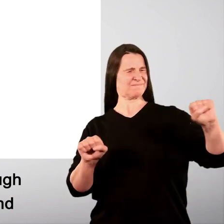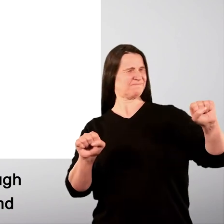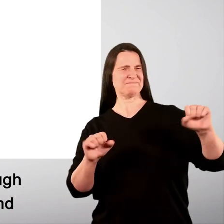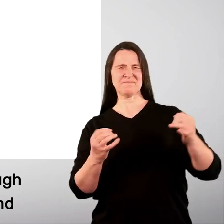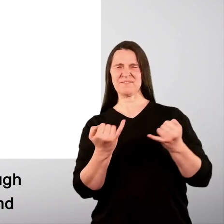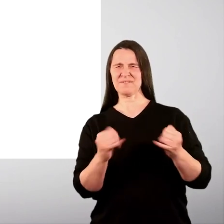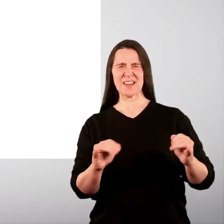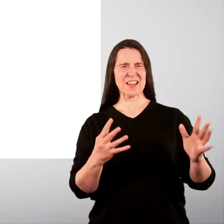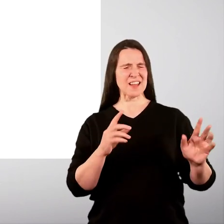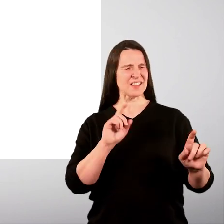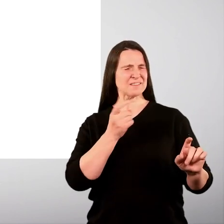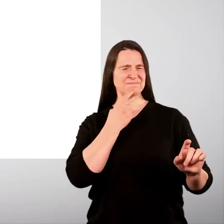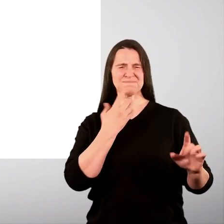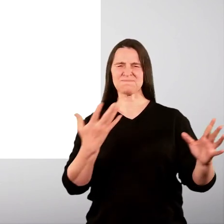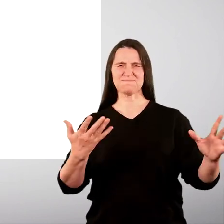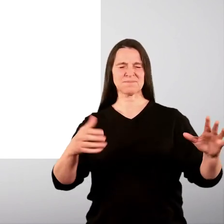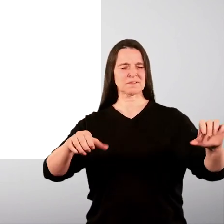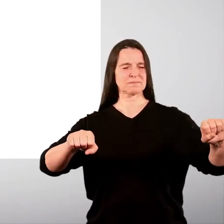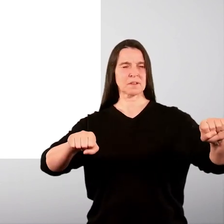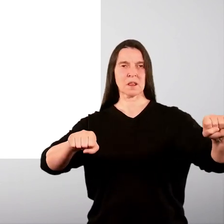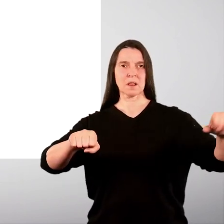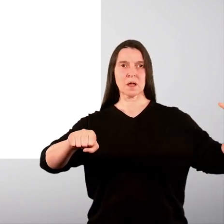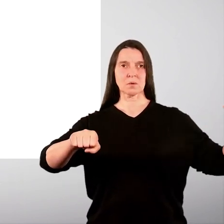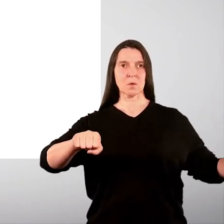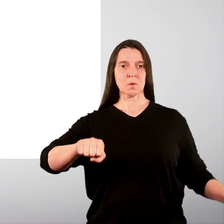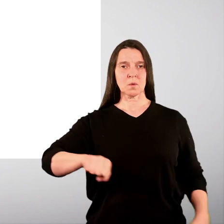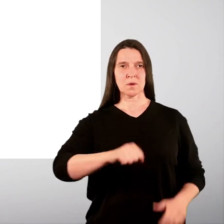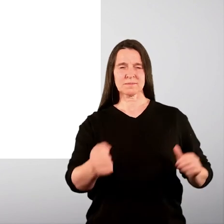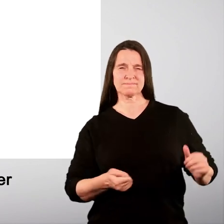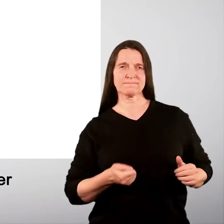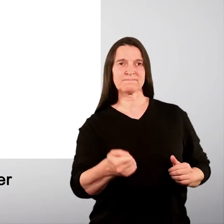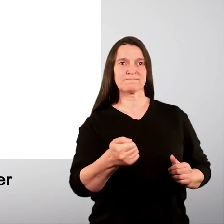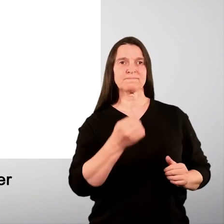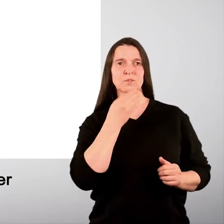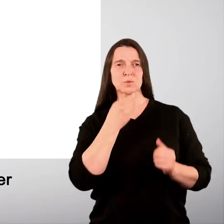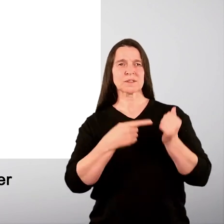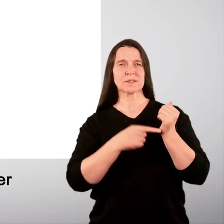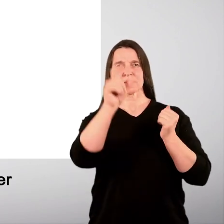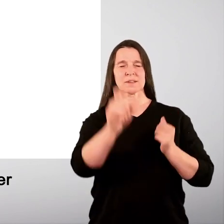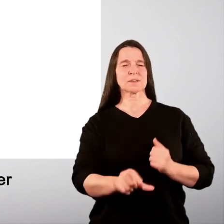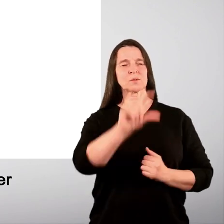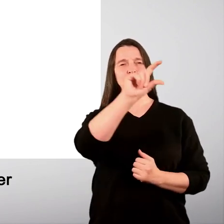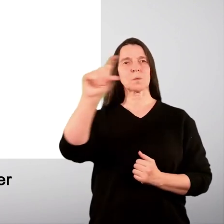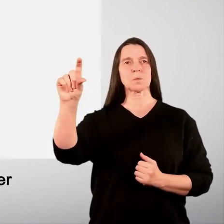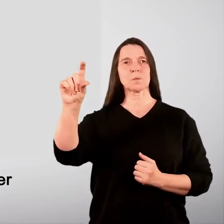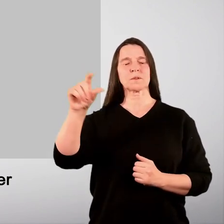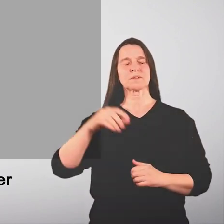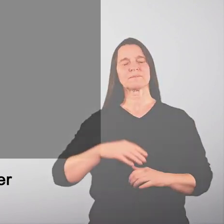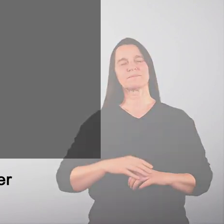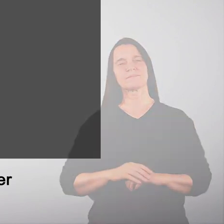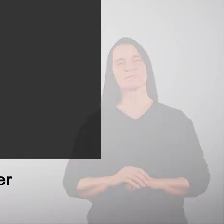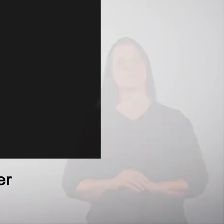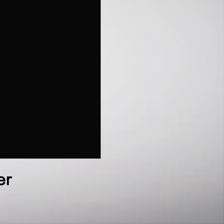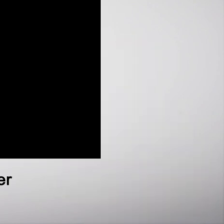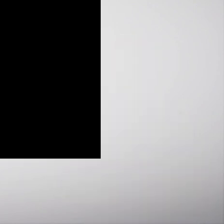one hand, and use this free hand to strike your attacker anywhere in the T-zone. Here is the cane defense when attacker pulls at full